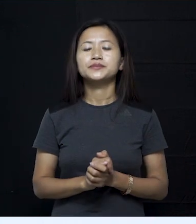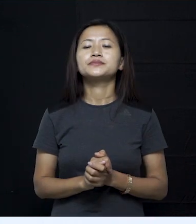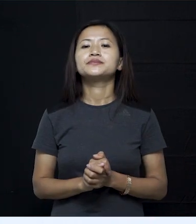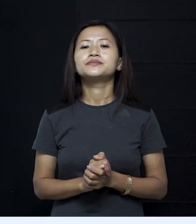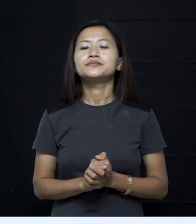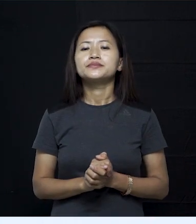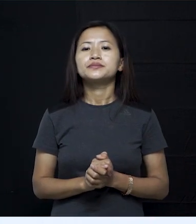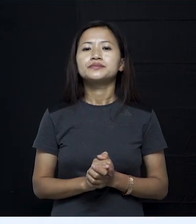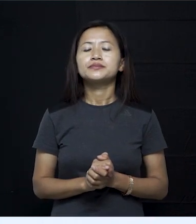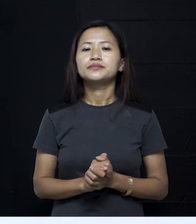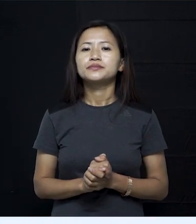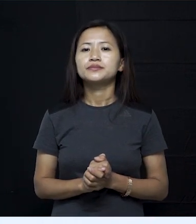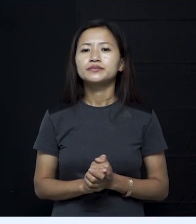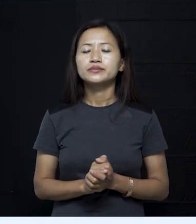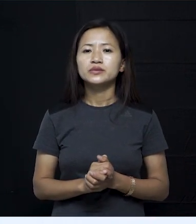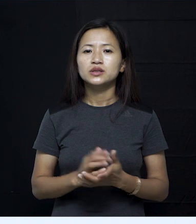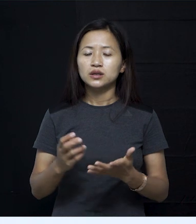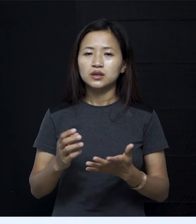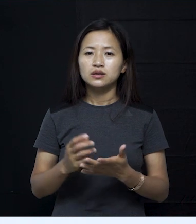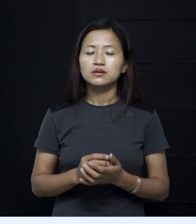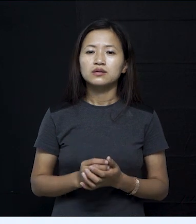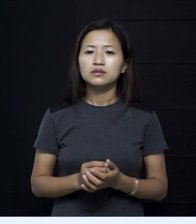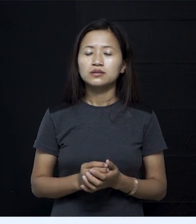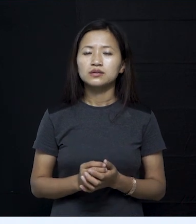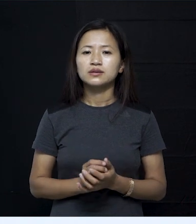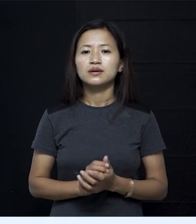so here what will happen, the three types